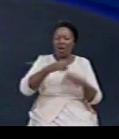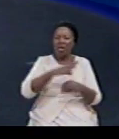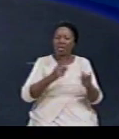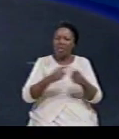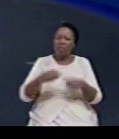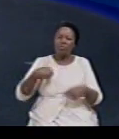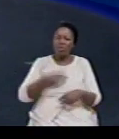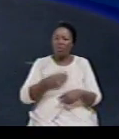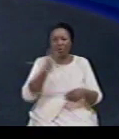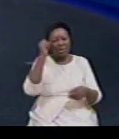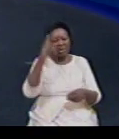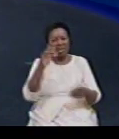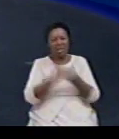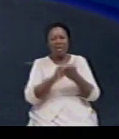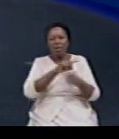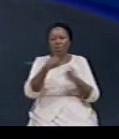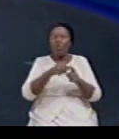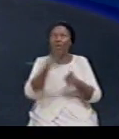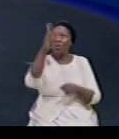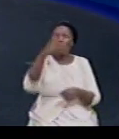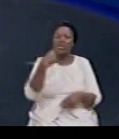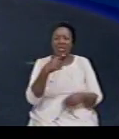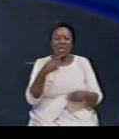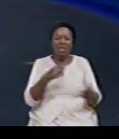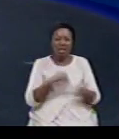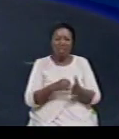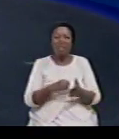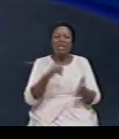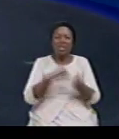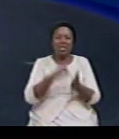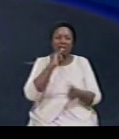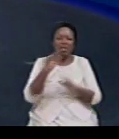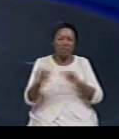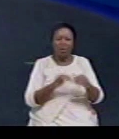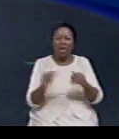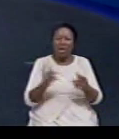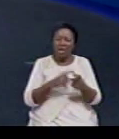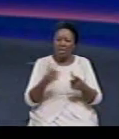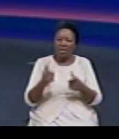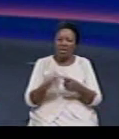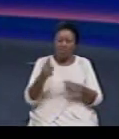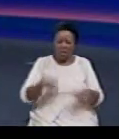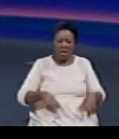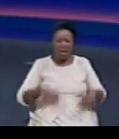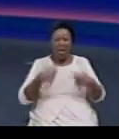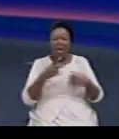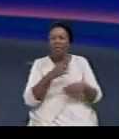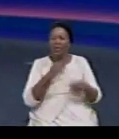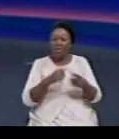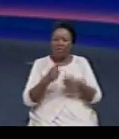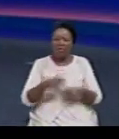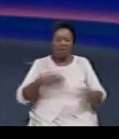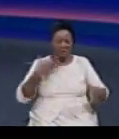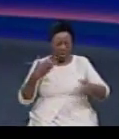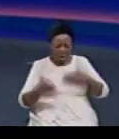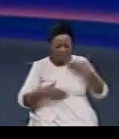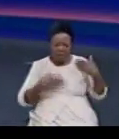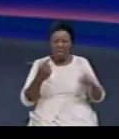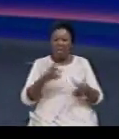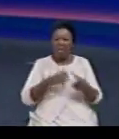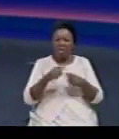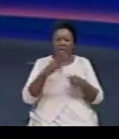says it, it is done. And so we go on, we're alive and we're lively, we're happy,